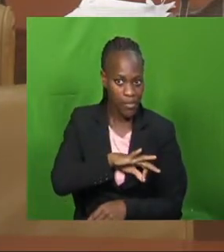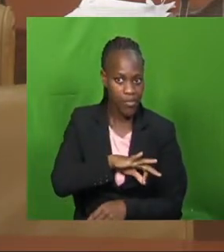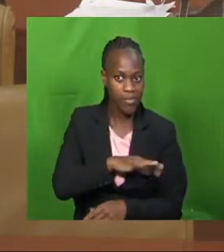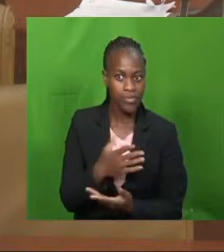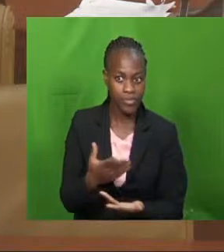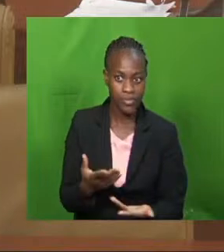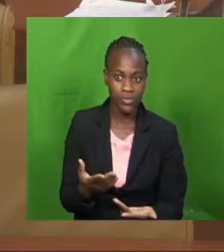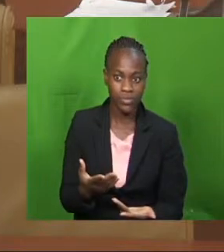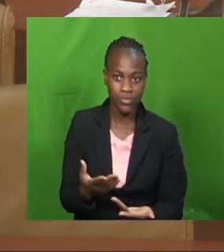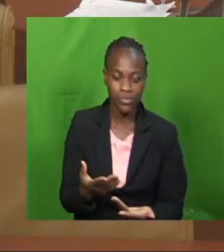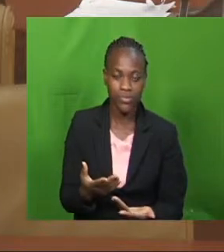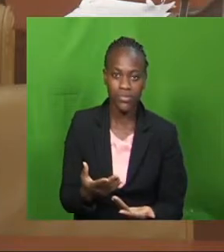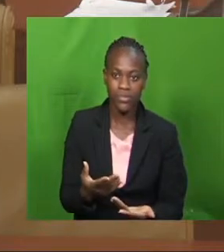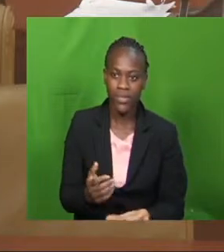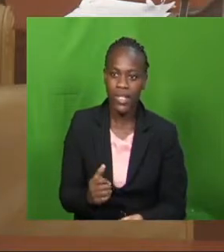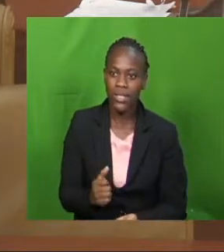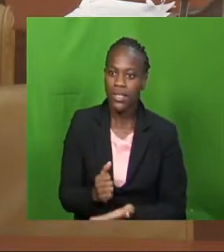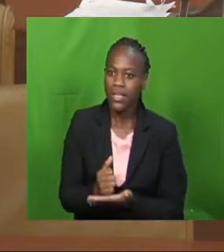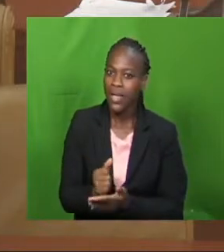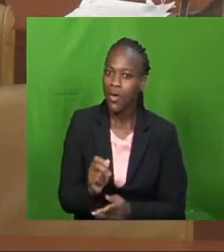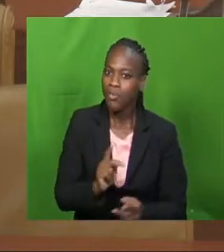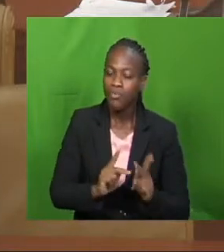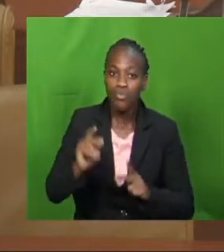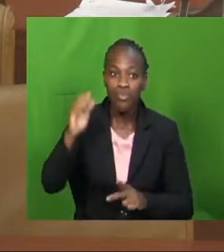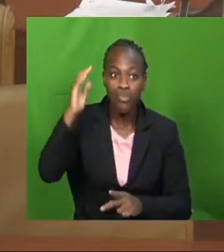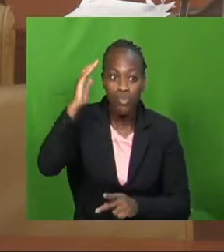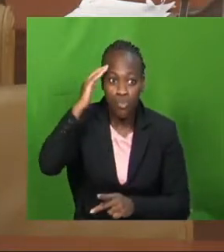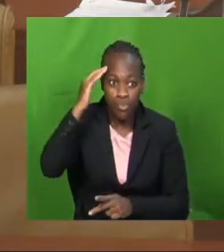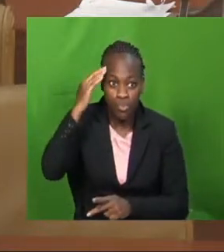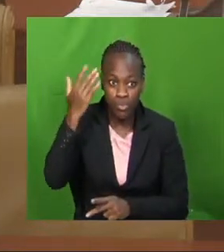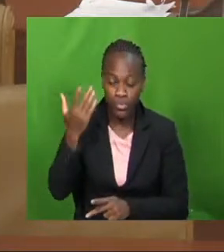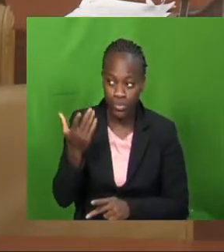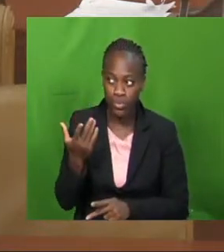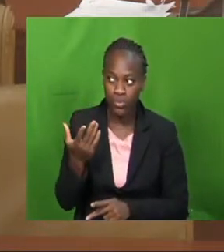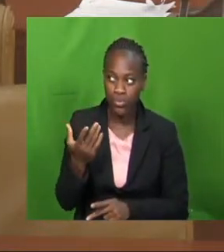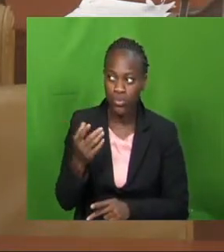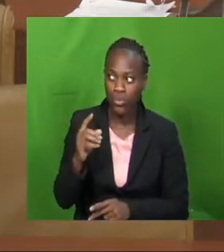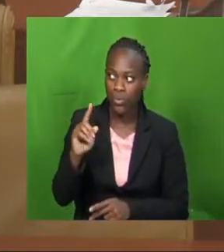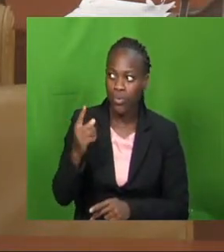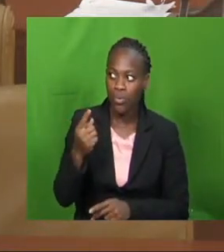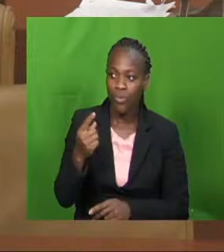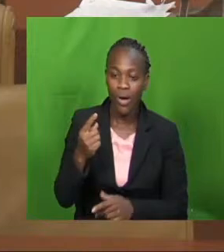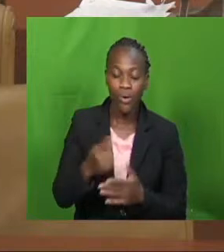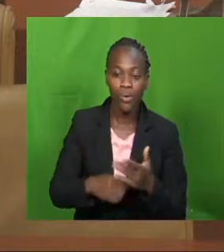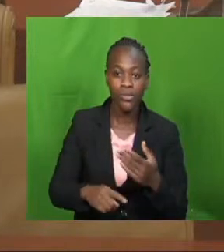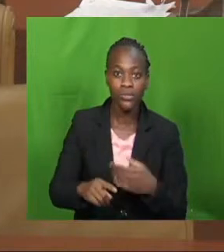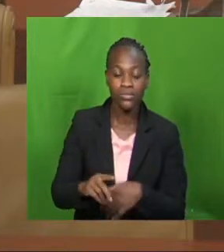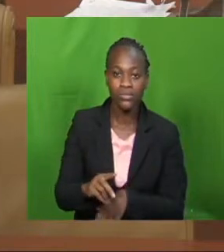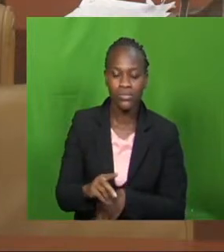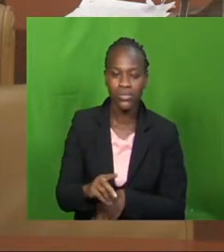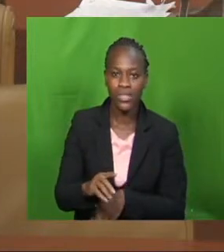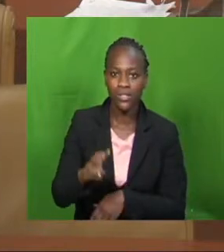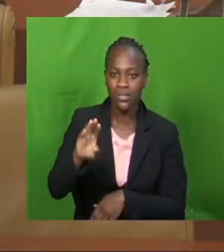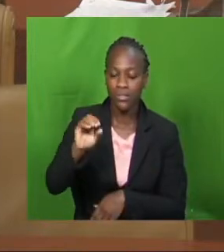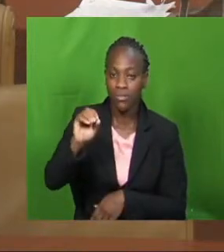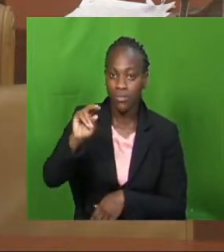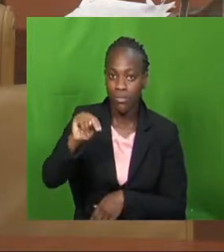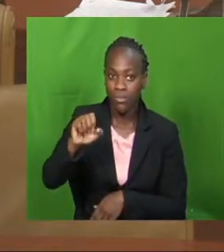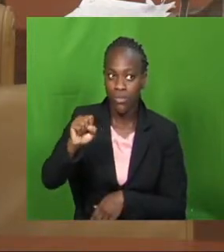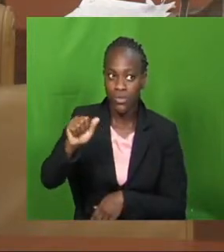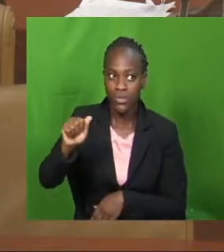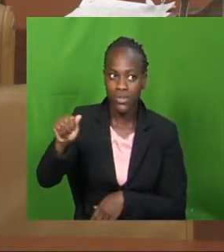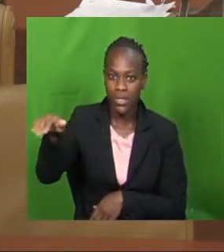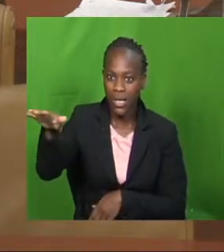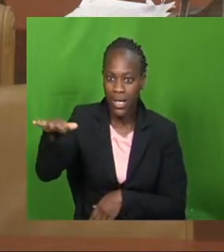we need to let the people know. One of them is the Bonsa area where the project is going to be situated,